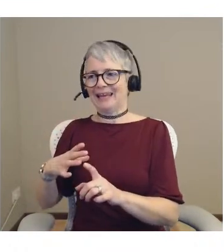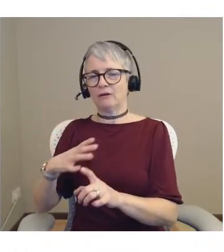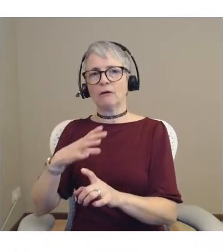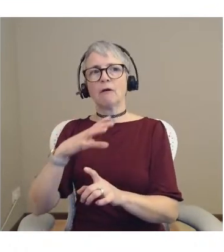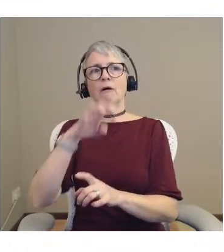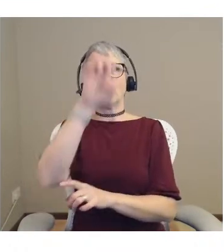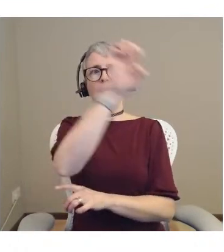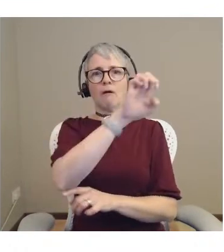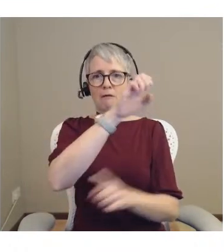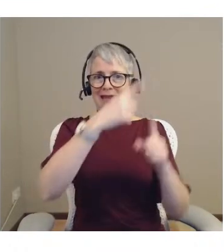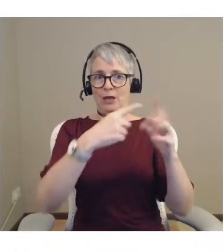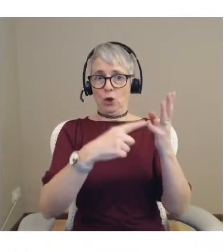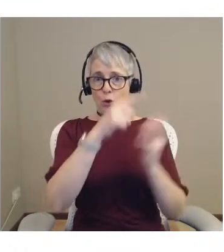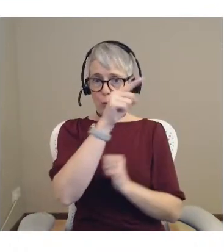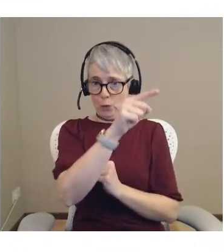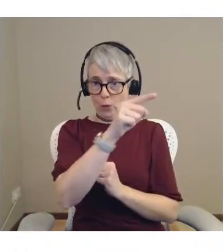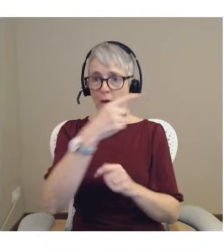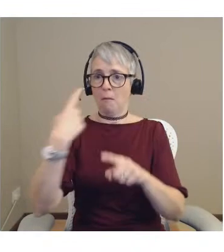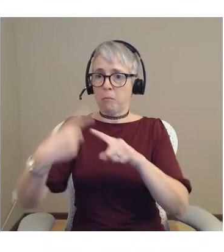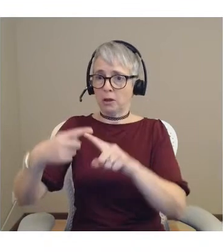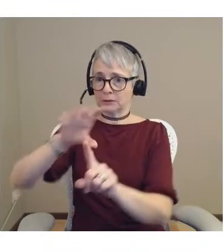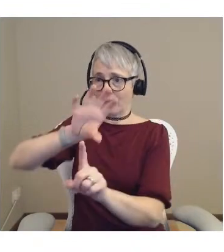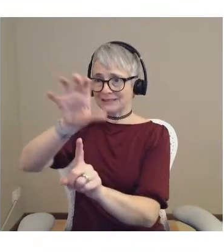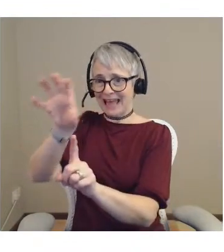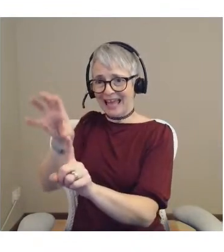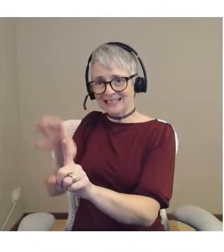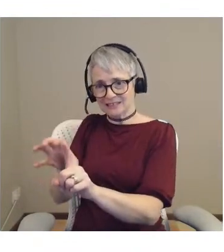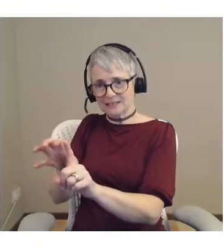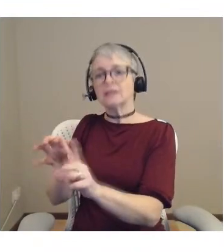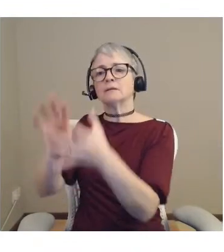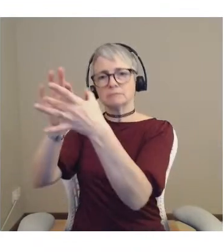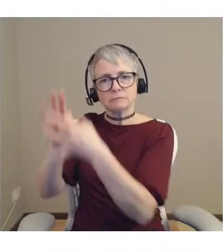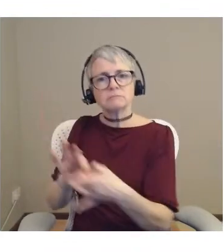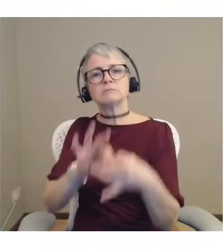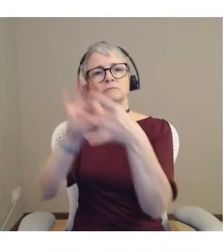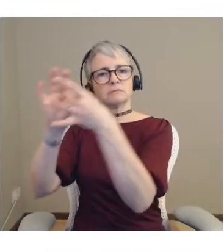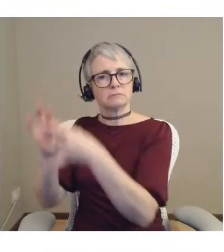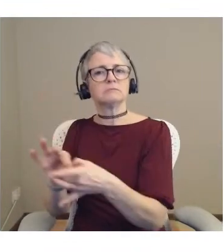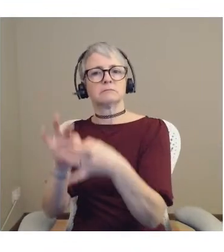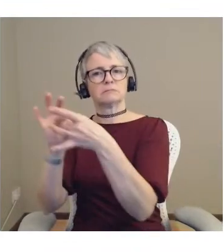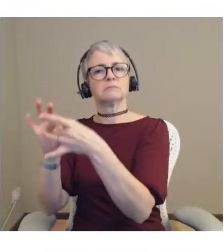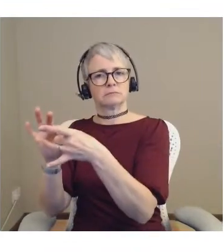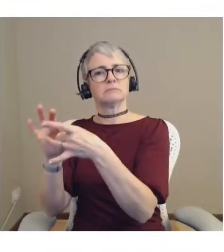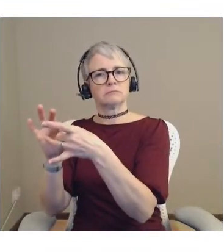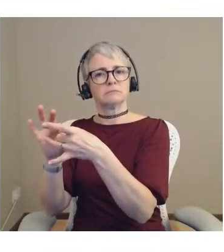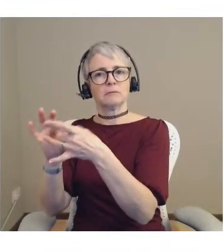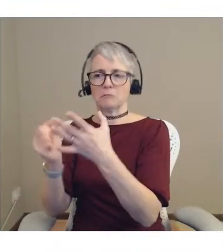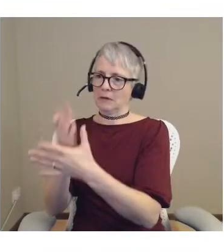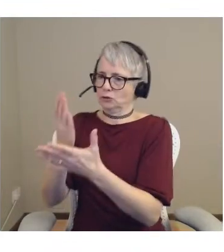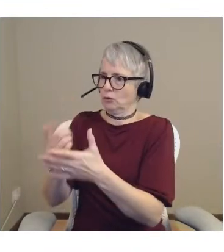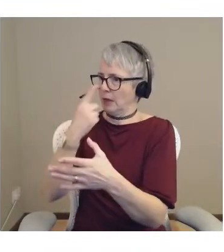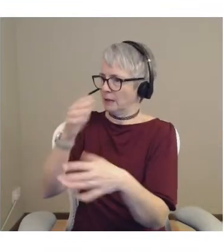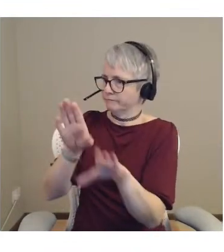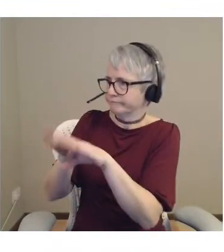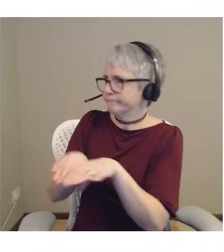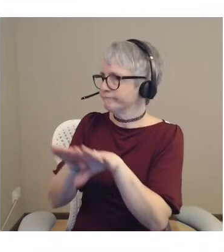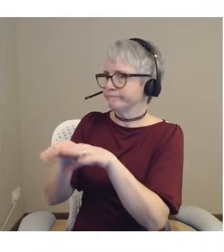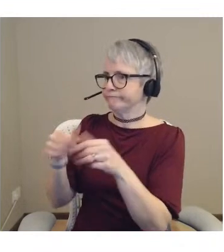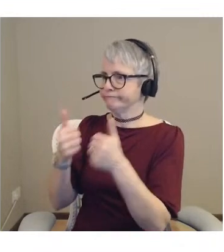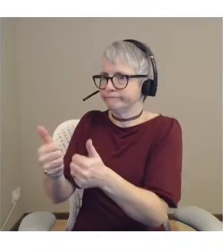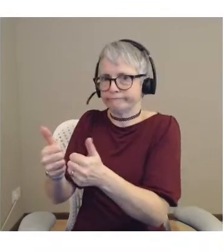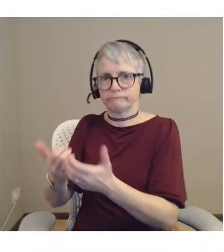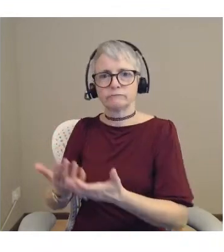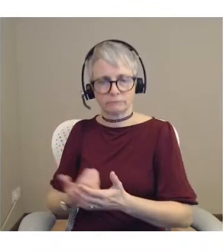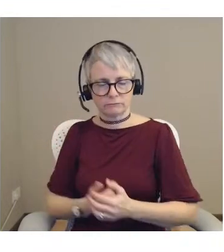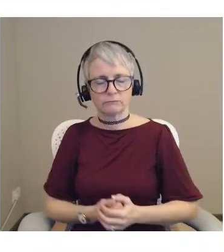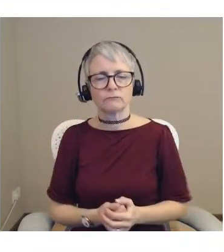states coordinate their disability strategies in a way that they are complementary to each other. So these